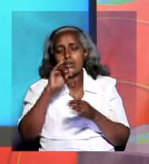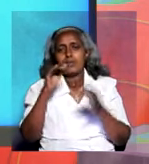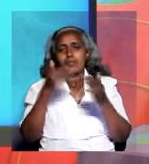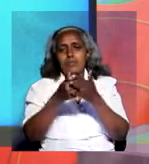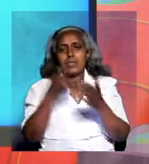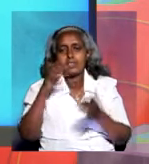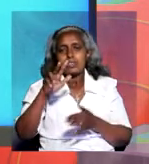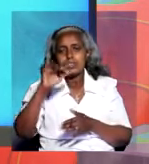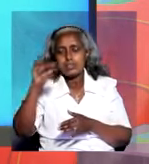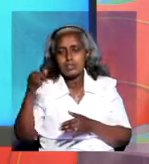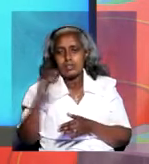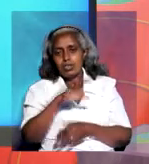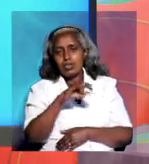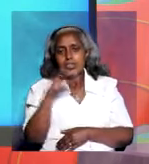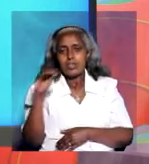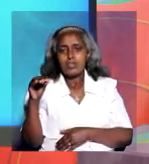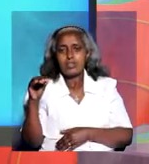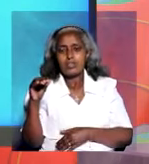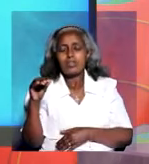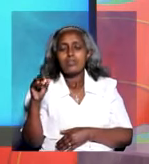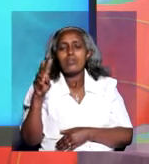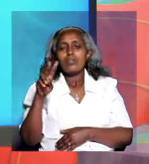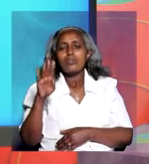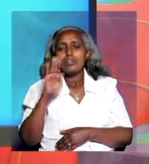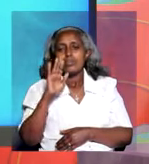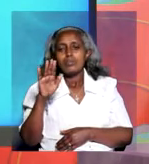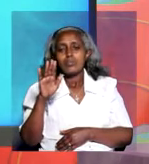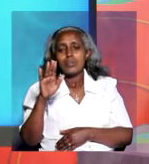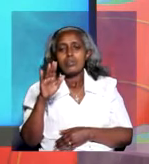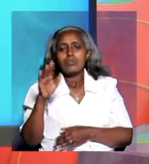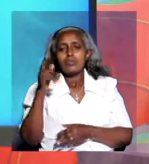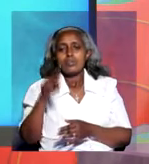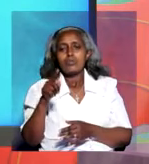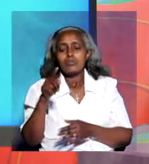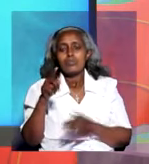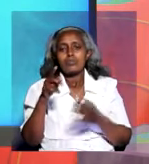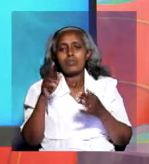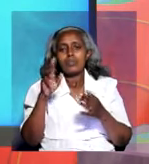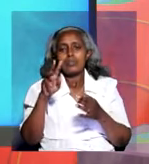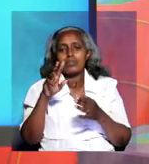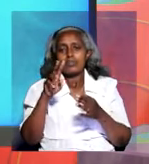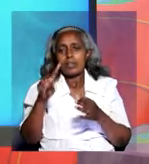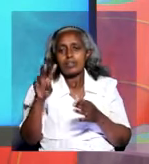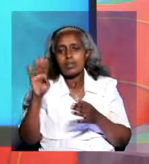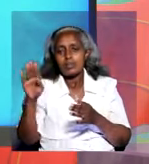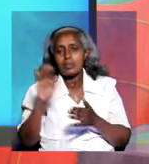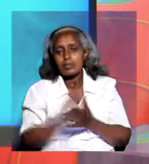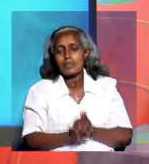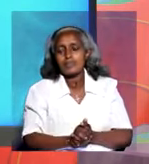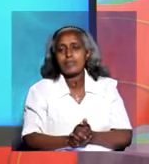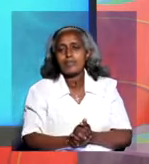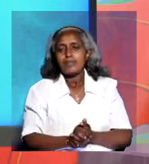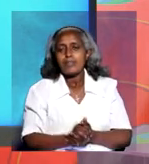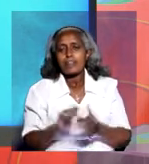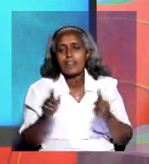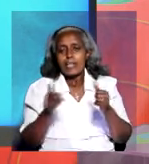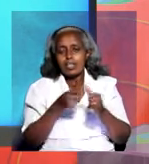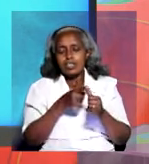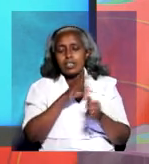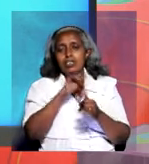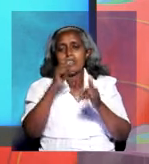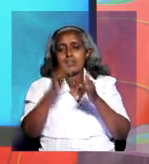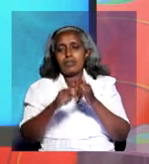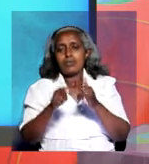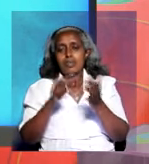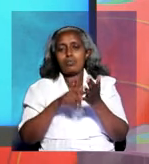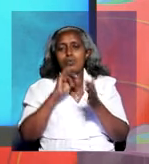3j, and vector B, we need to find vector B. Its initial and terminal point